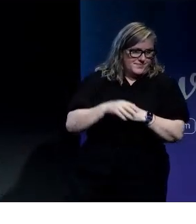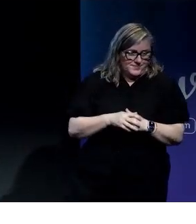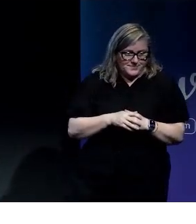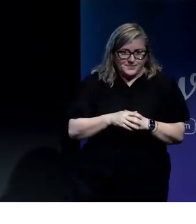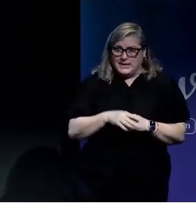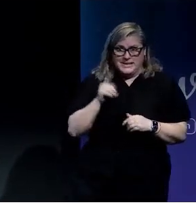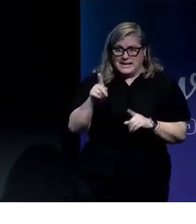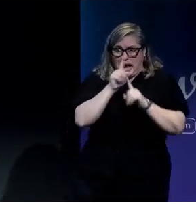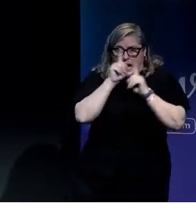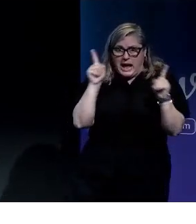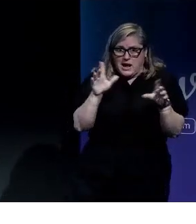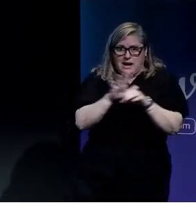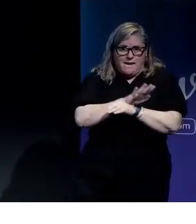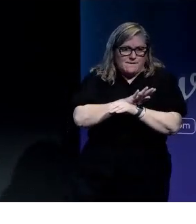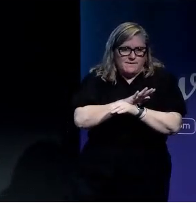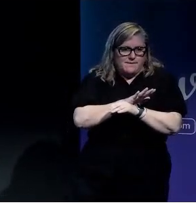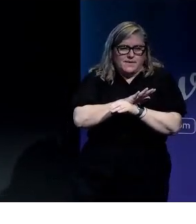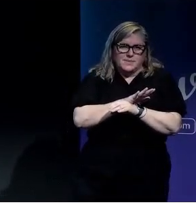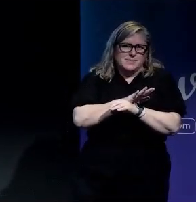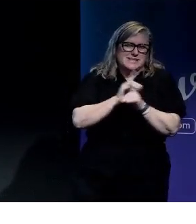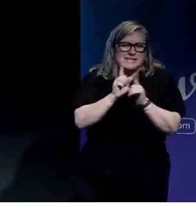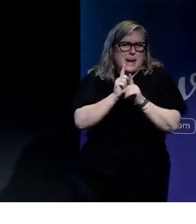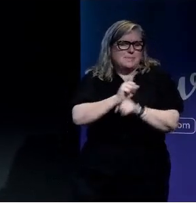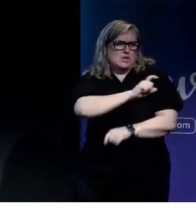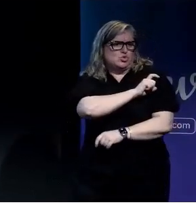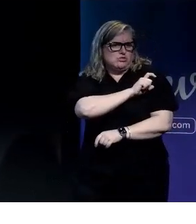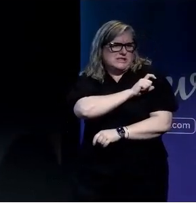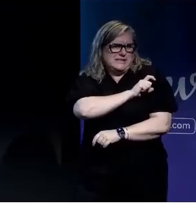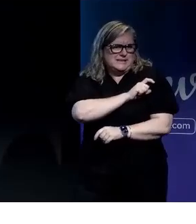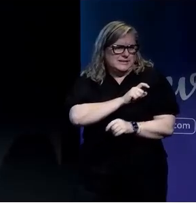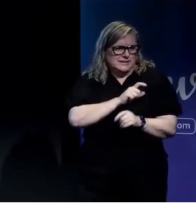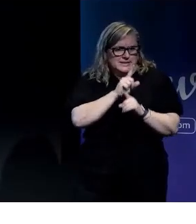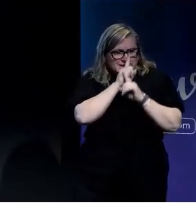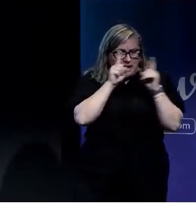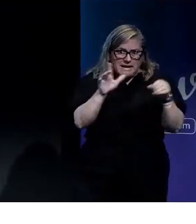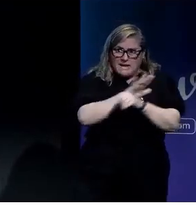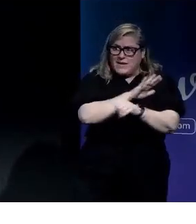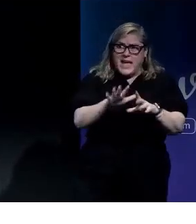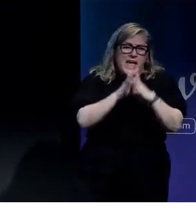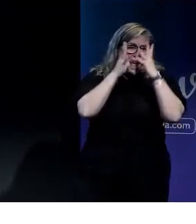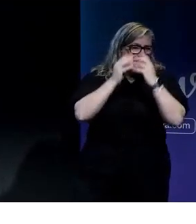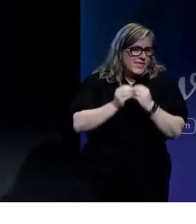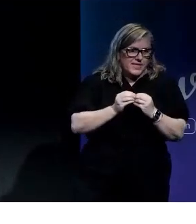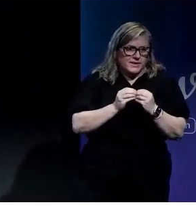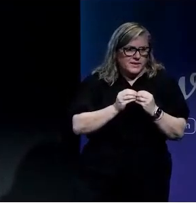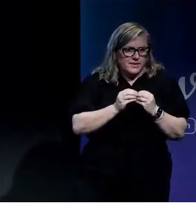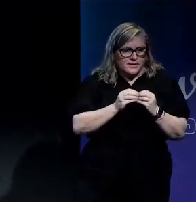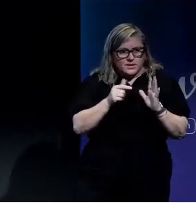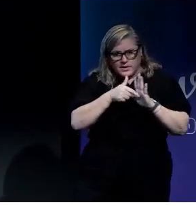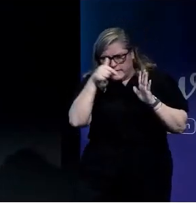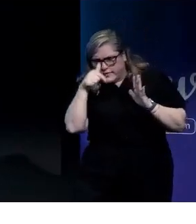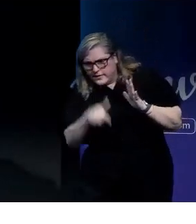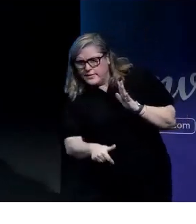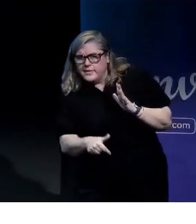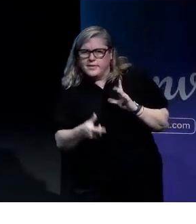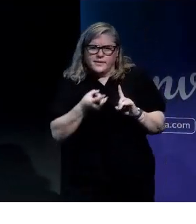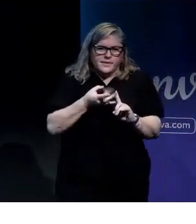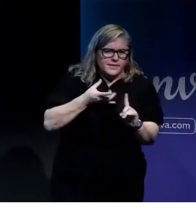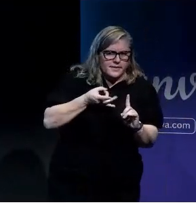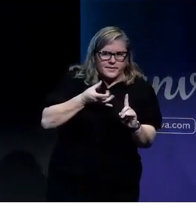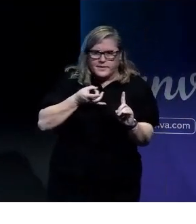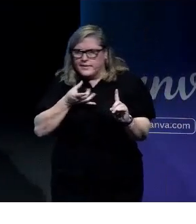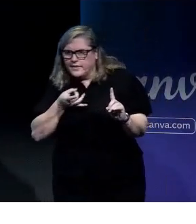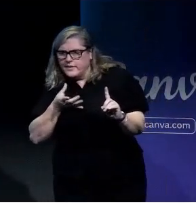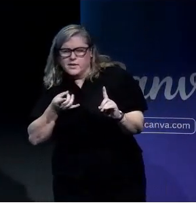necessarily cover, it's very much like security. They can't cover everything. They're not going to have the in-depth technical expertise, and they're going to need